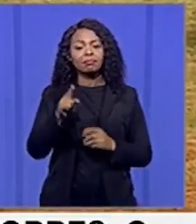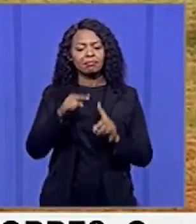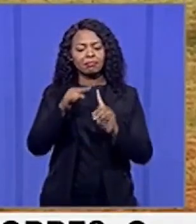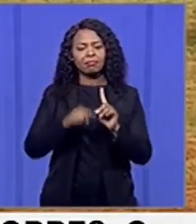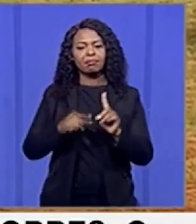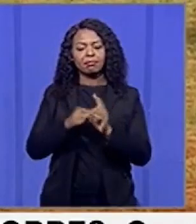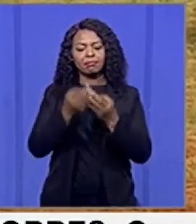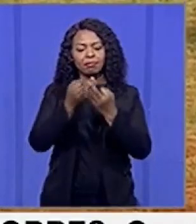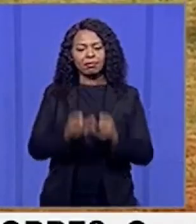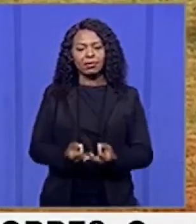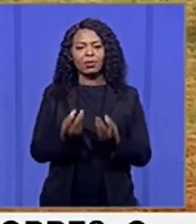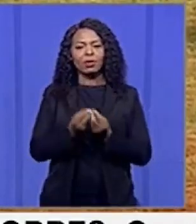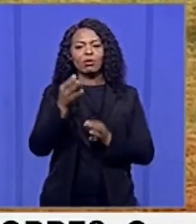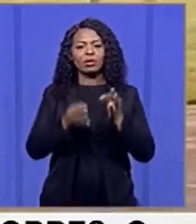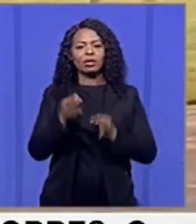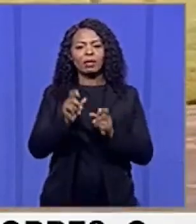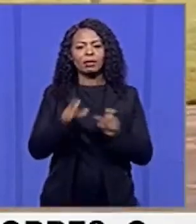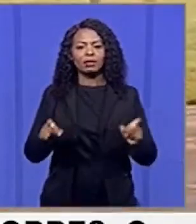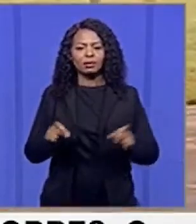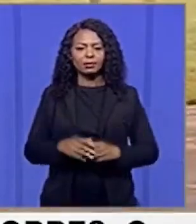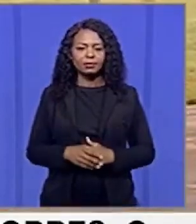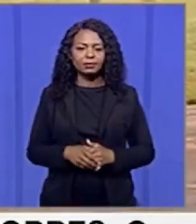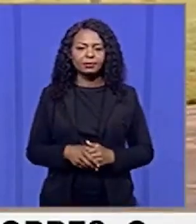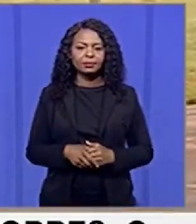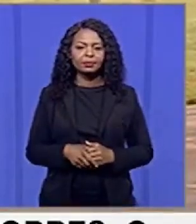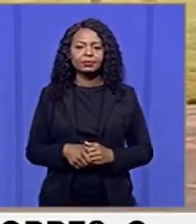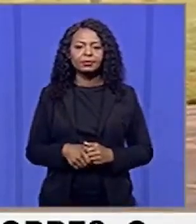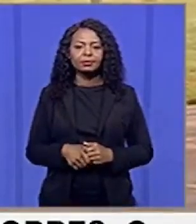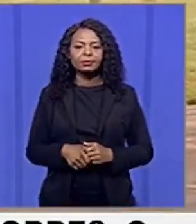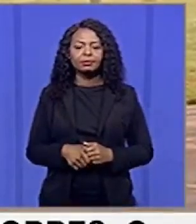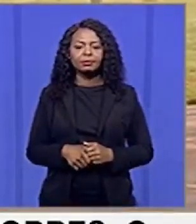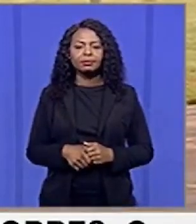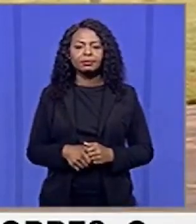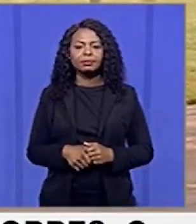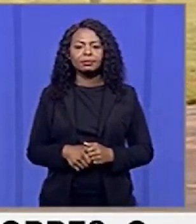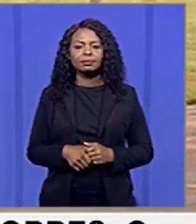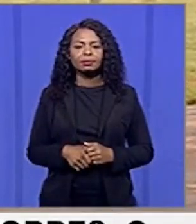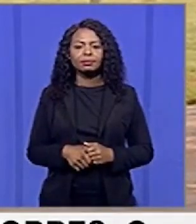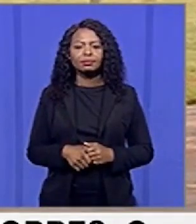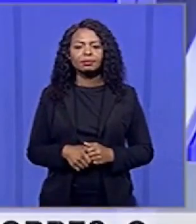bangwe le boradipolotiki. Molemone motho wa SABC News, Johannesburg.